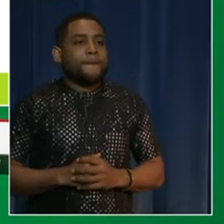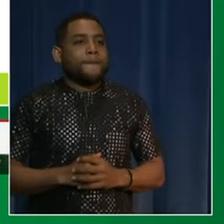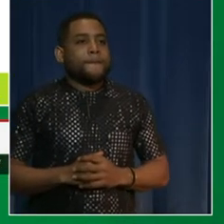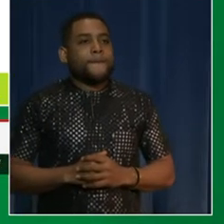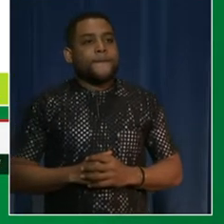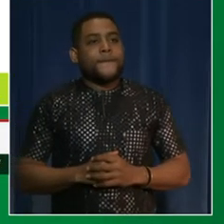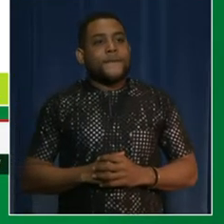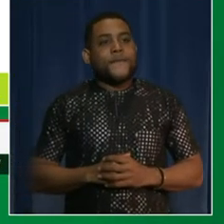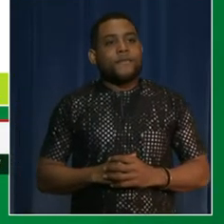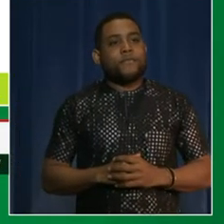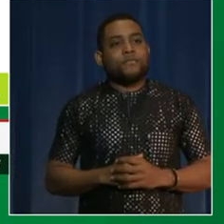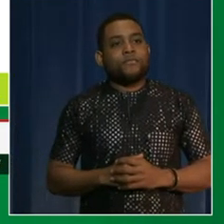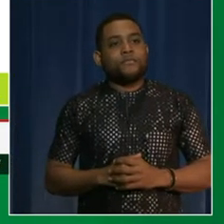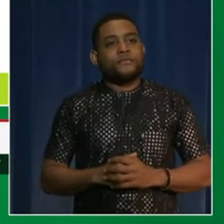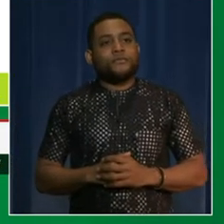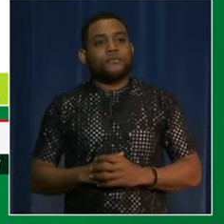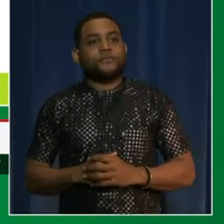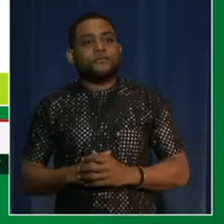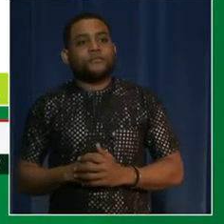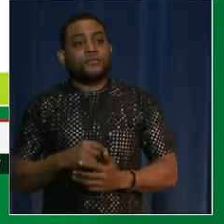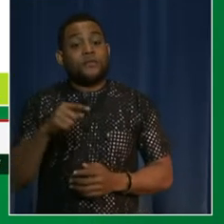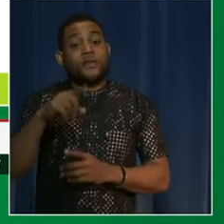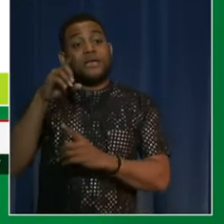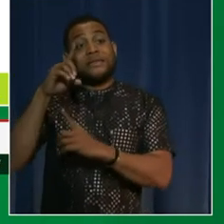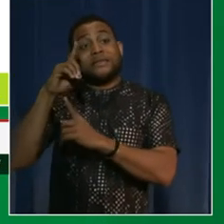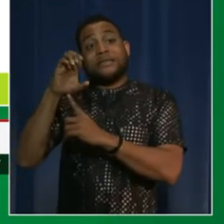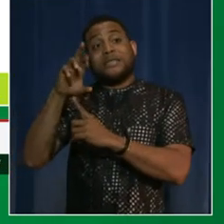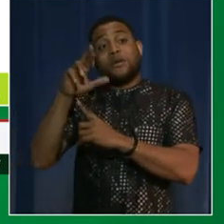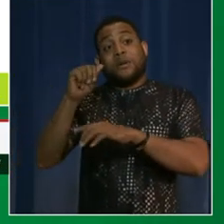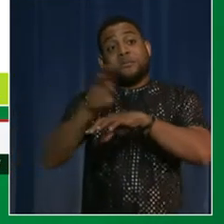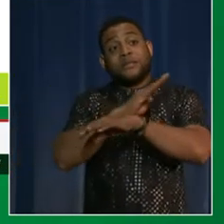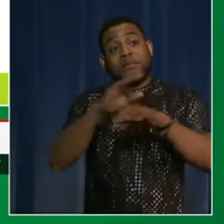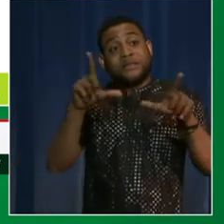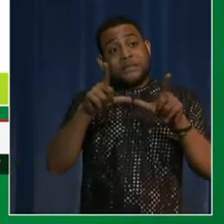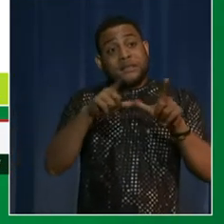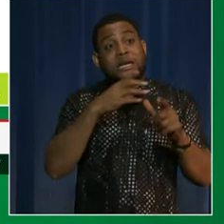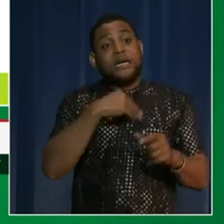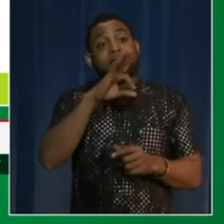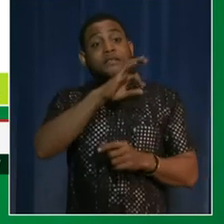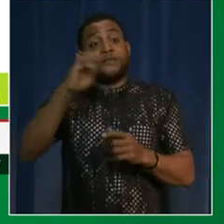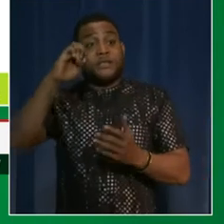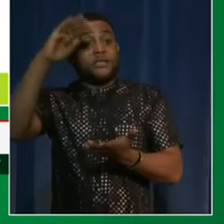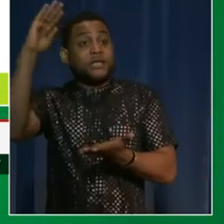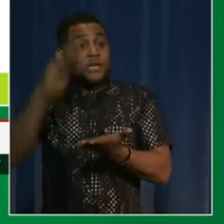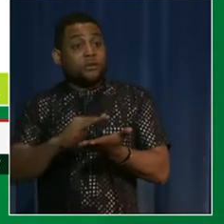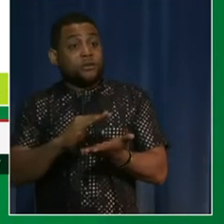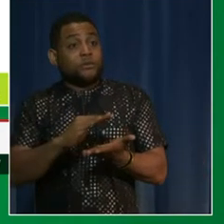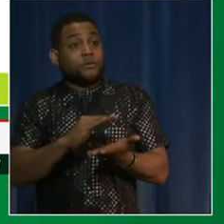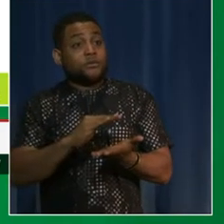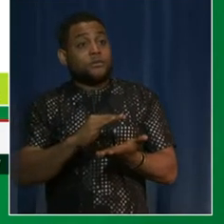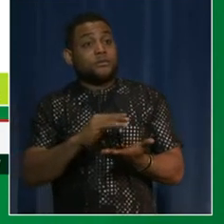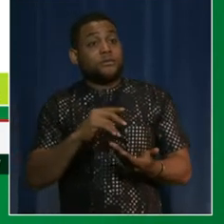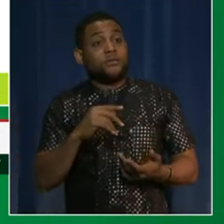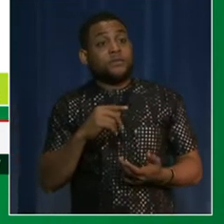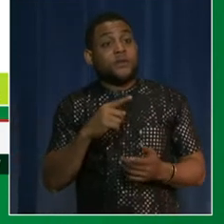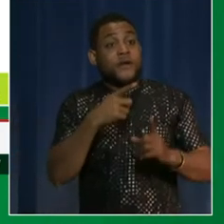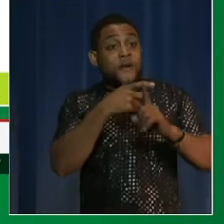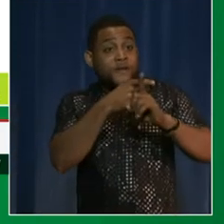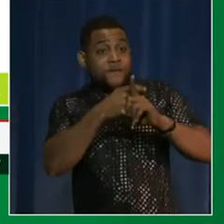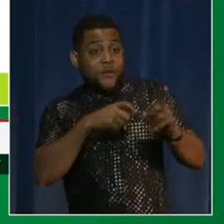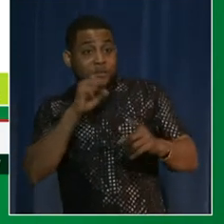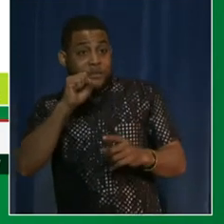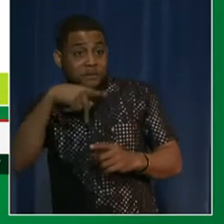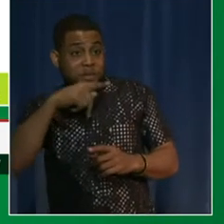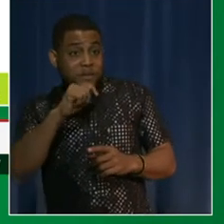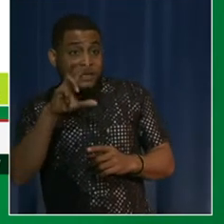great news. DCRA business licensing fee reductions. Through September 30th, 2022, DCRA will not be charging application and